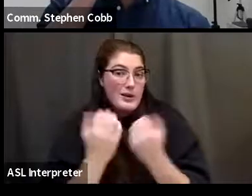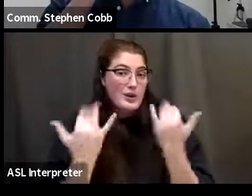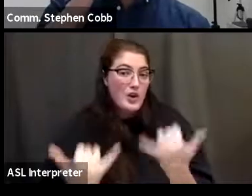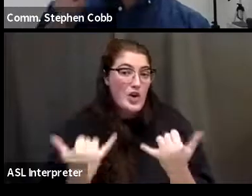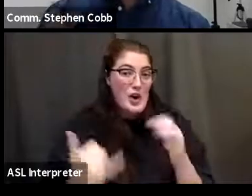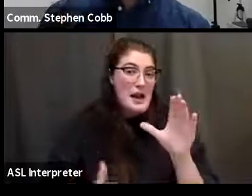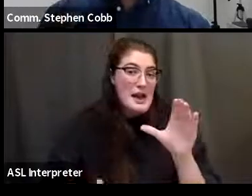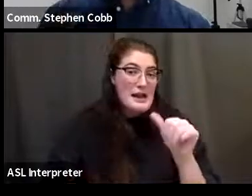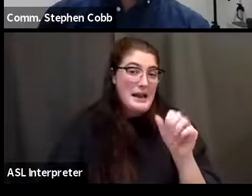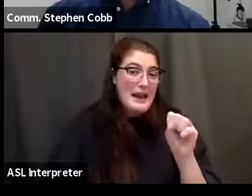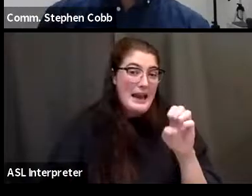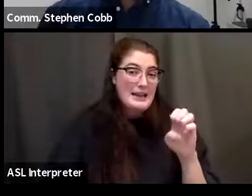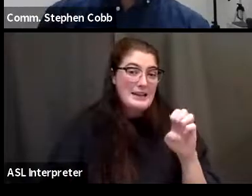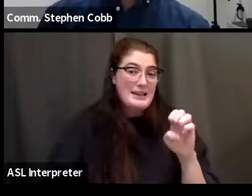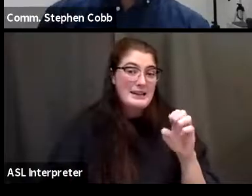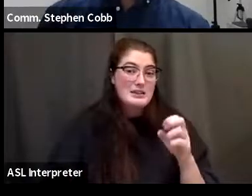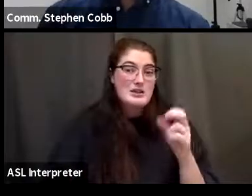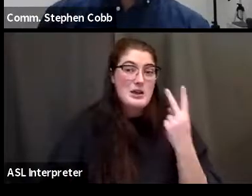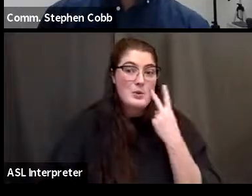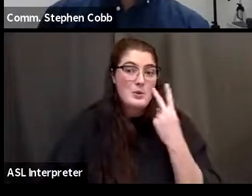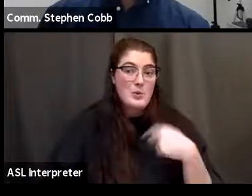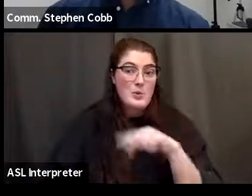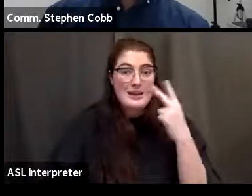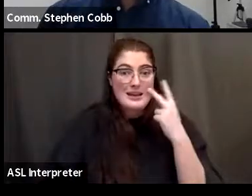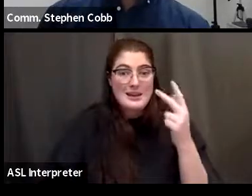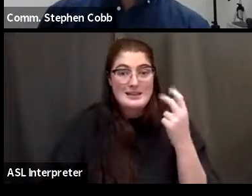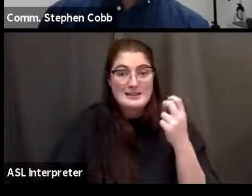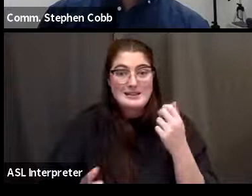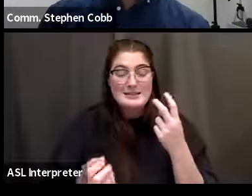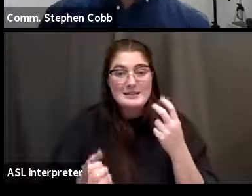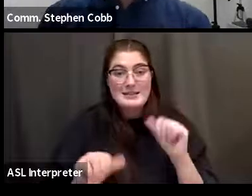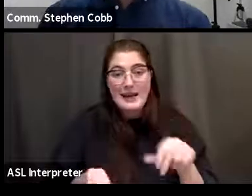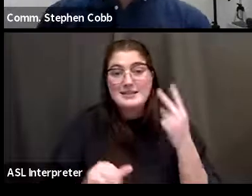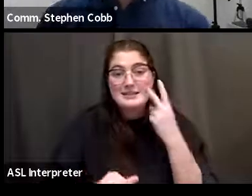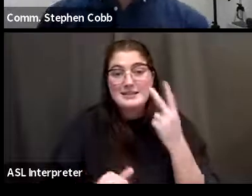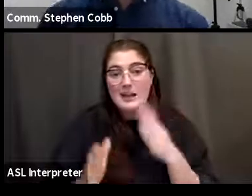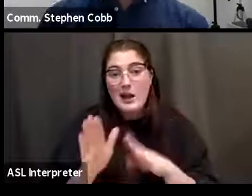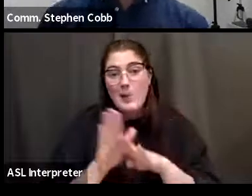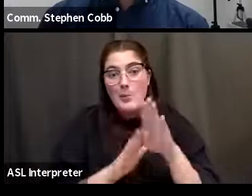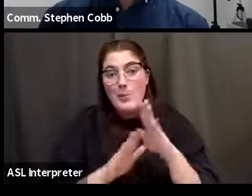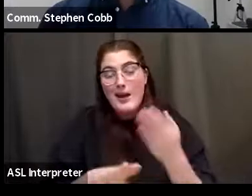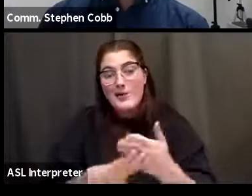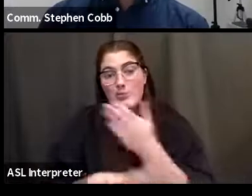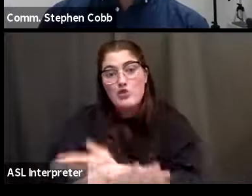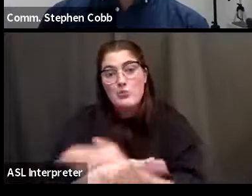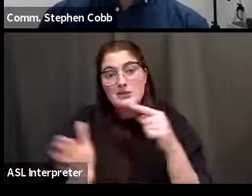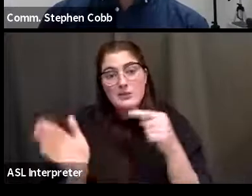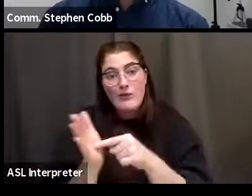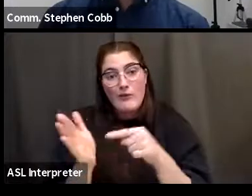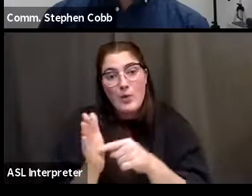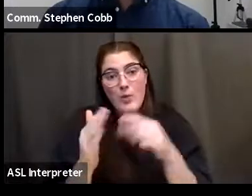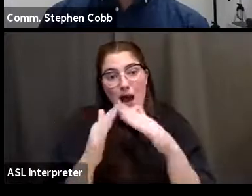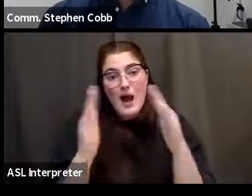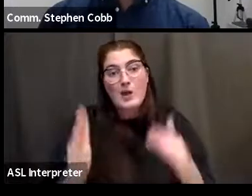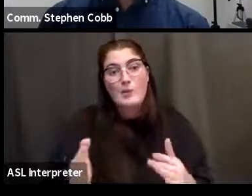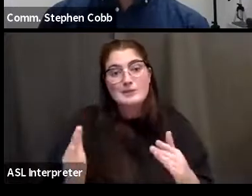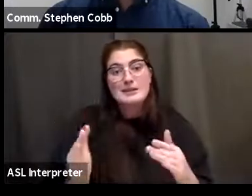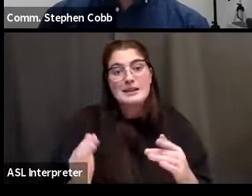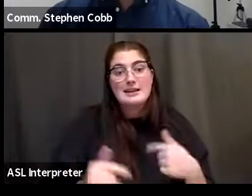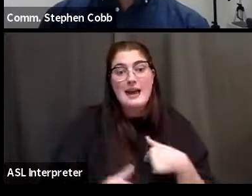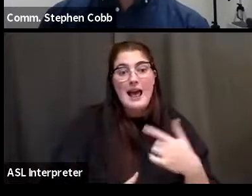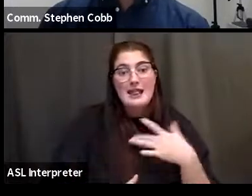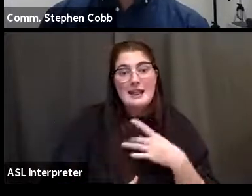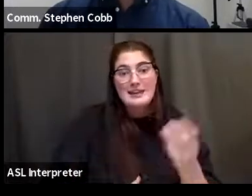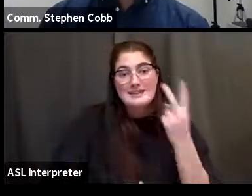case so that we can see some improvements in affordable housing at that site. I like to see